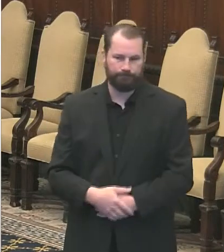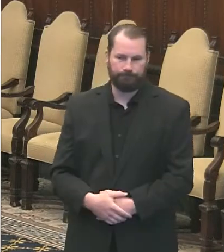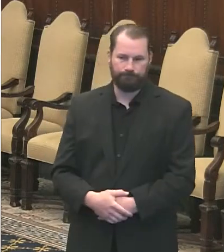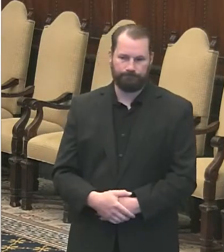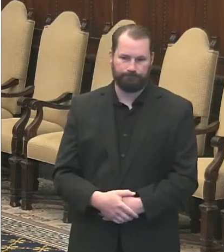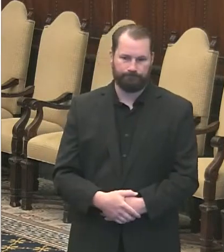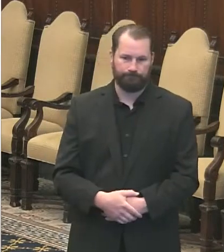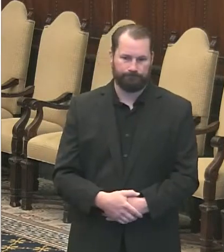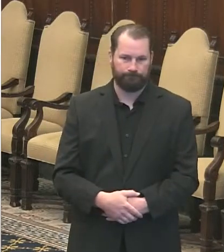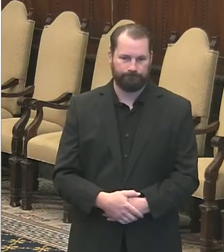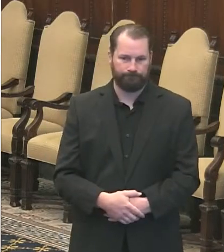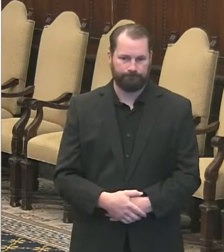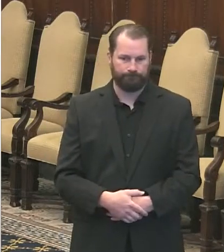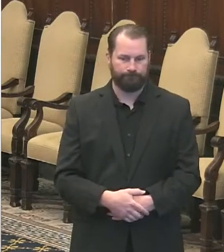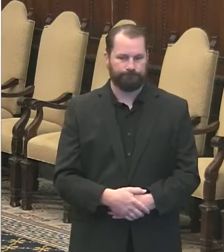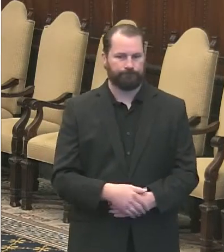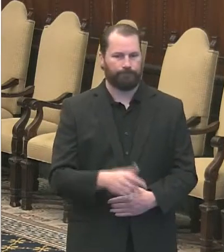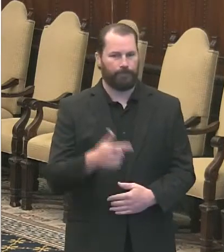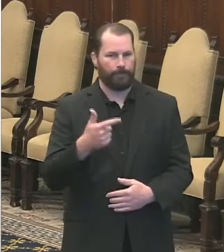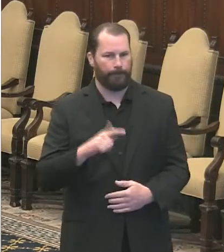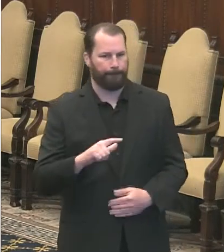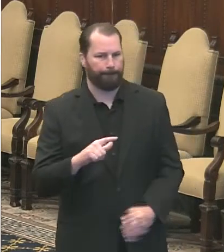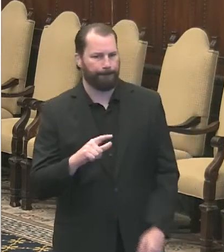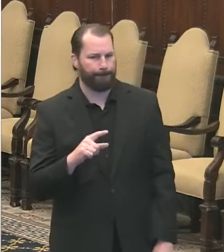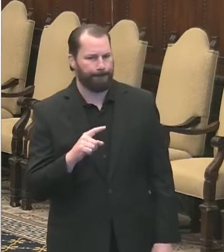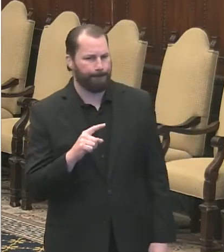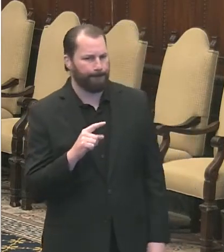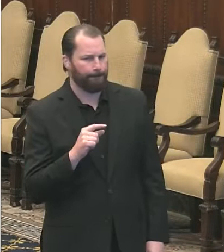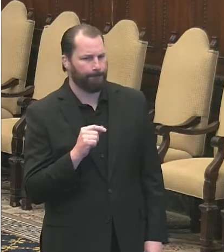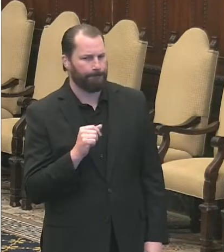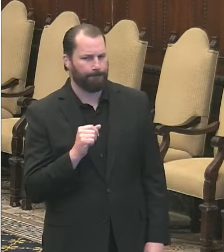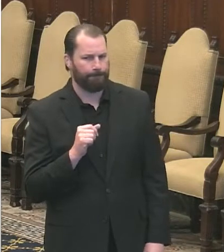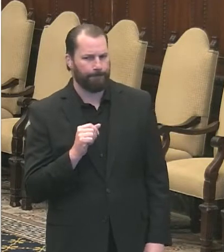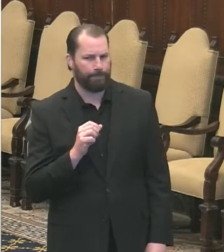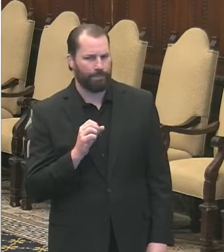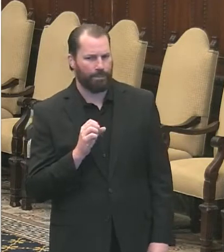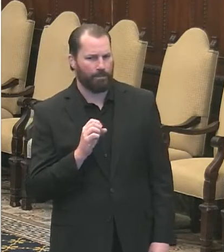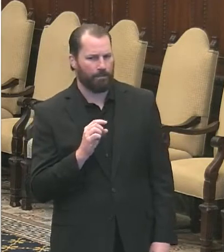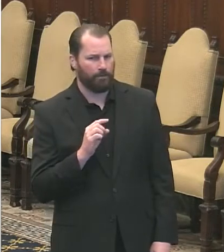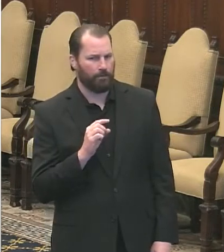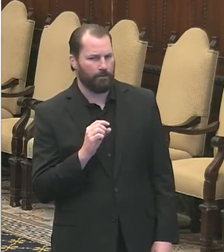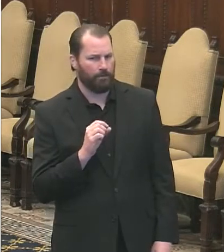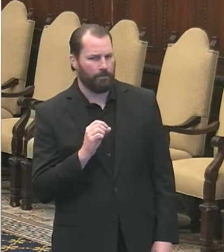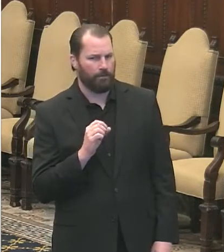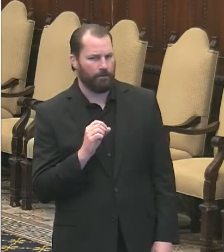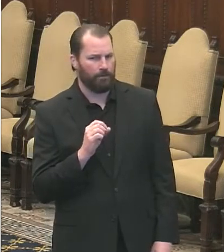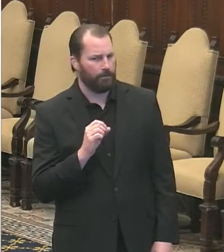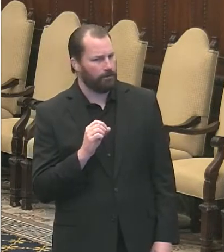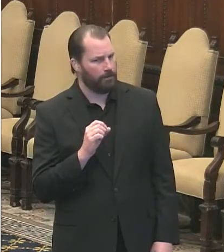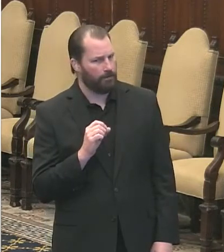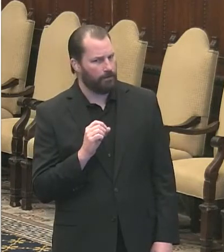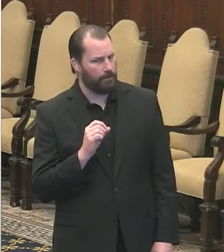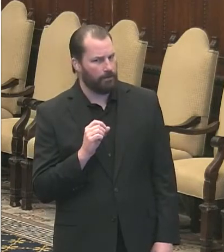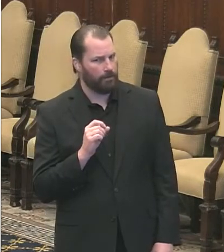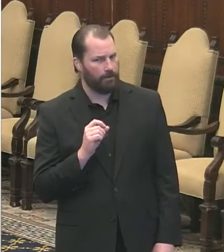Thank you, Chad. We are now going to go to Sheikh Kirshan with Bangla News.